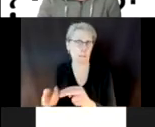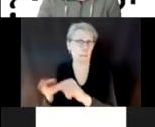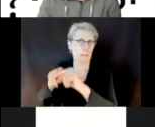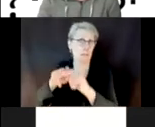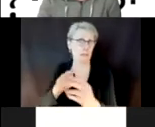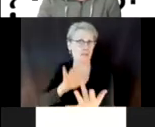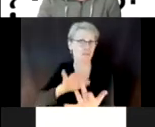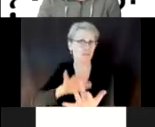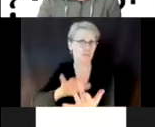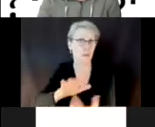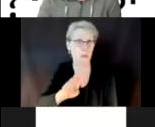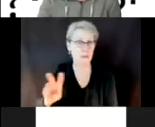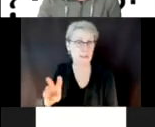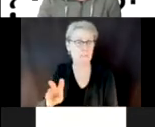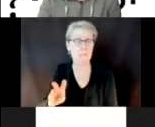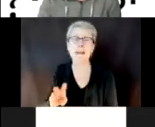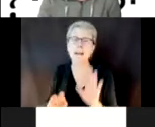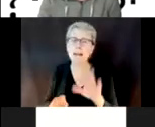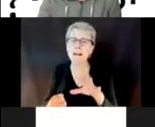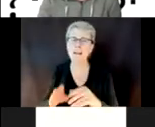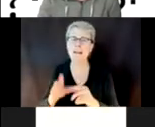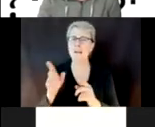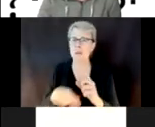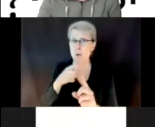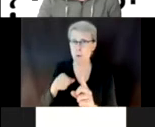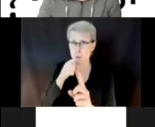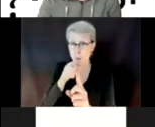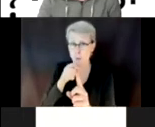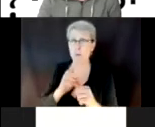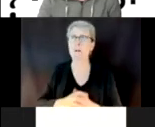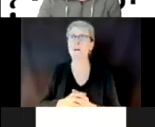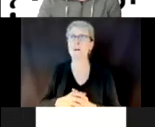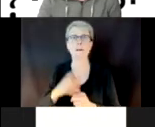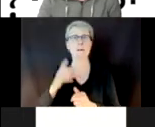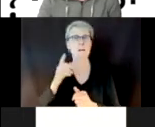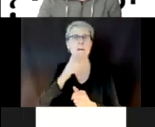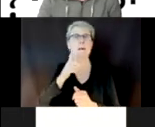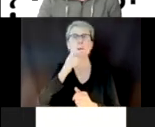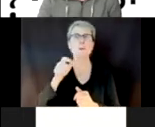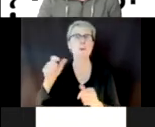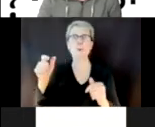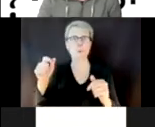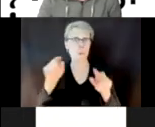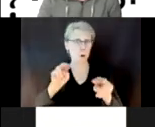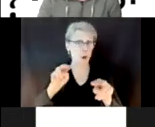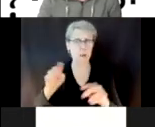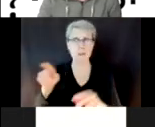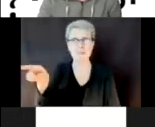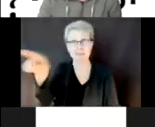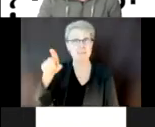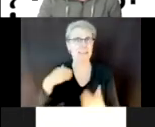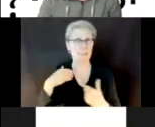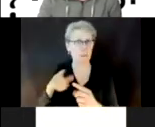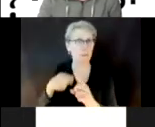When you're thinking about goals too, I like to remind people to think about your audience's goals too. That'll help frame what you want to say.